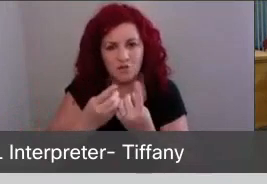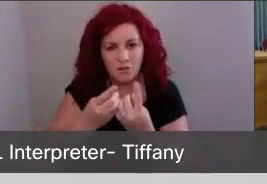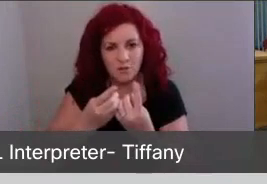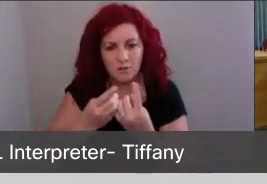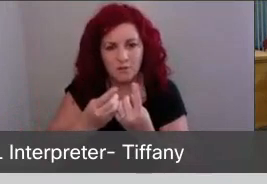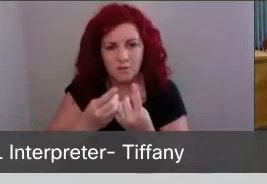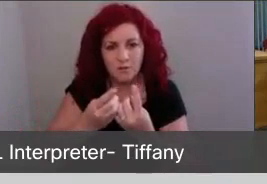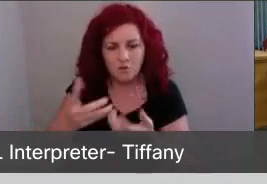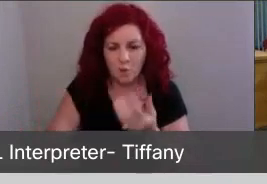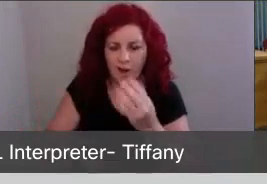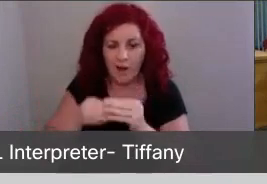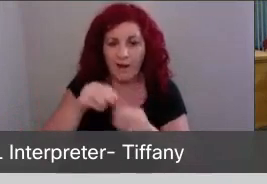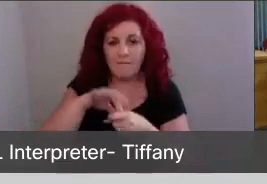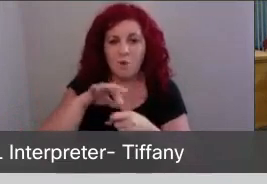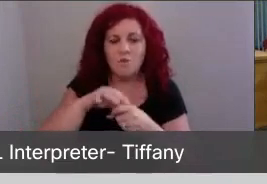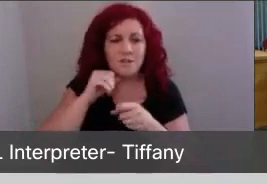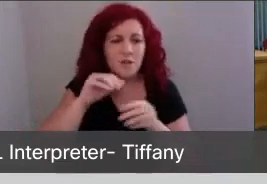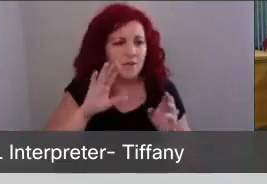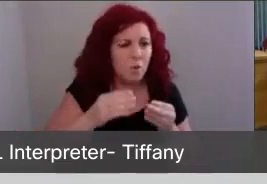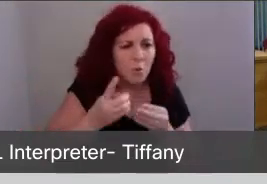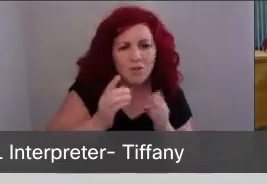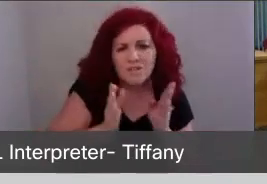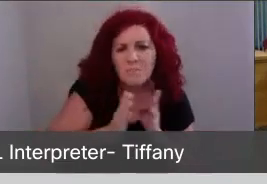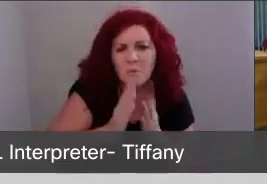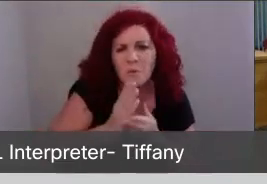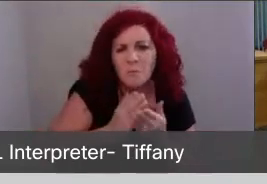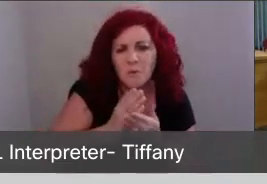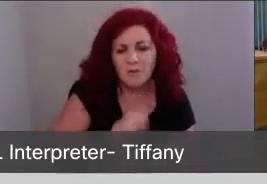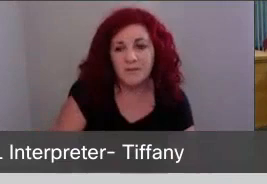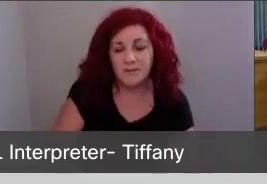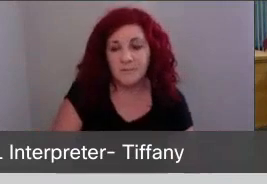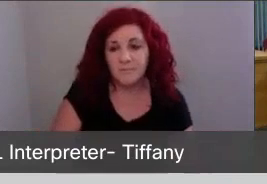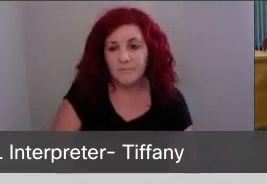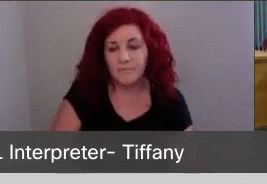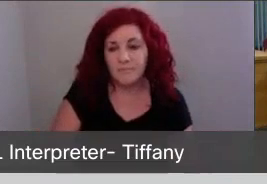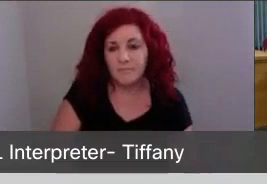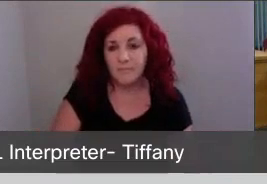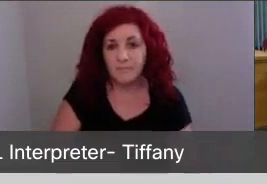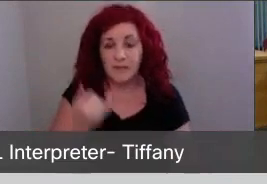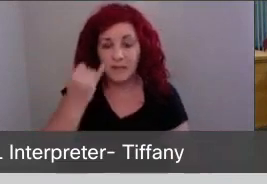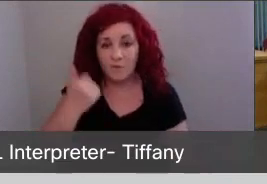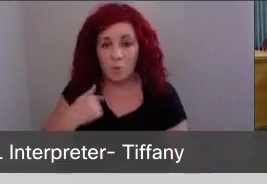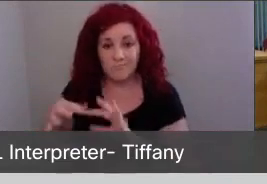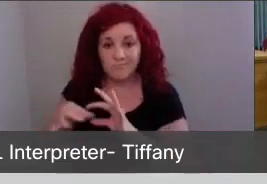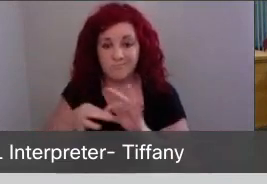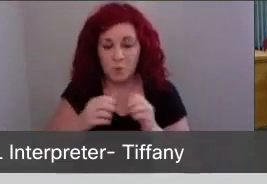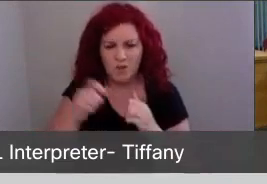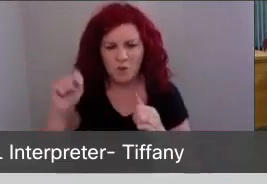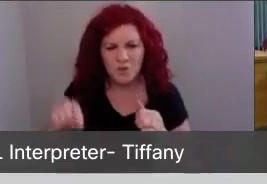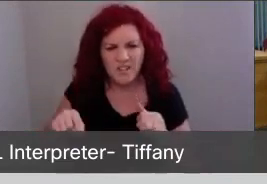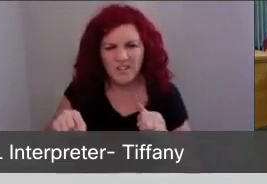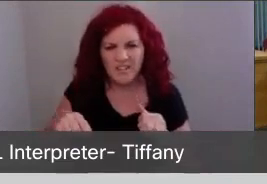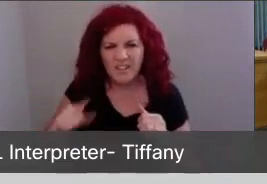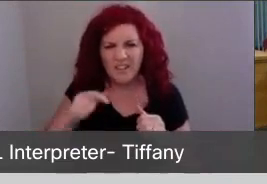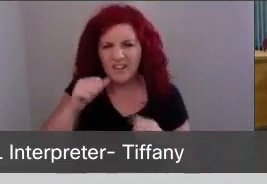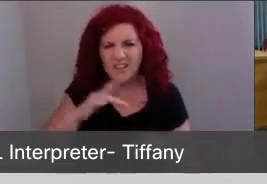up those votes instead of only being able to focus on one small part. You swallow us in with Tucson, they only have to spend time in Tucson. They won't